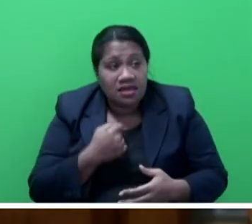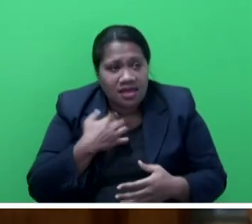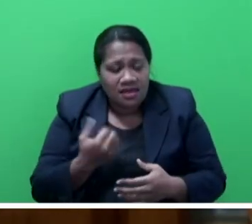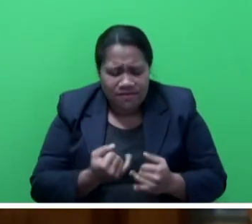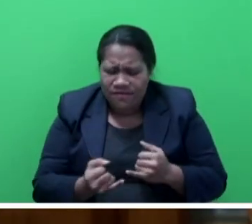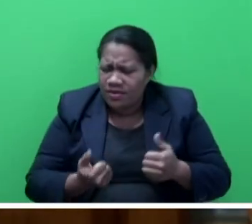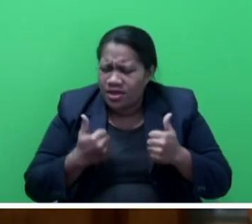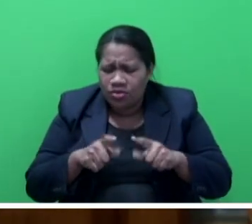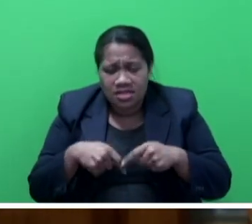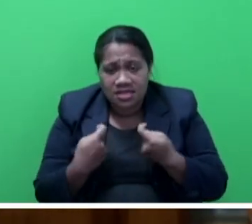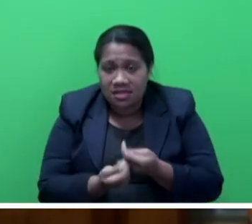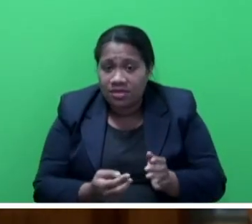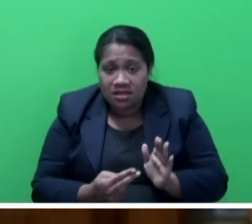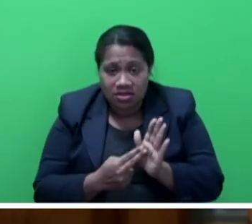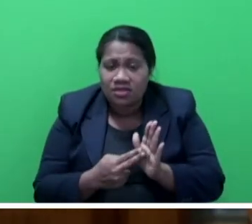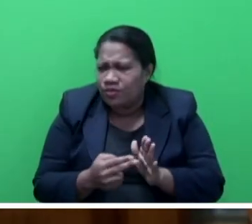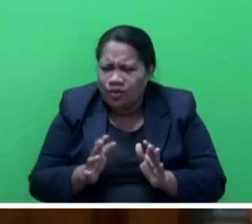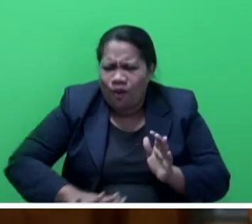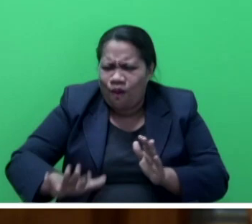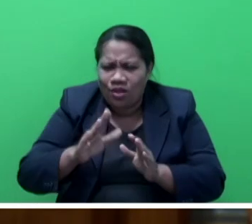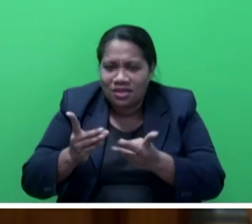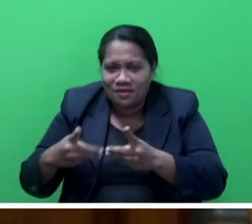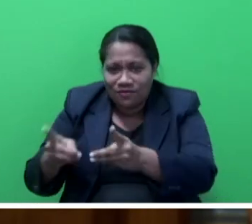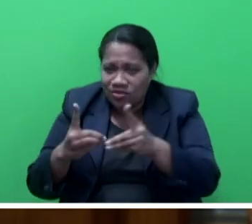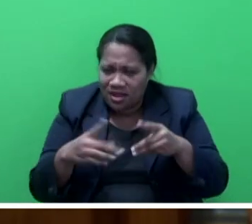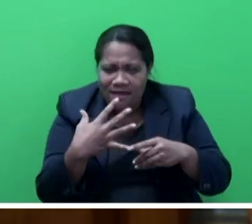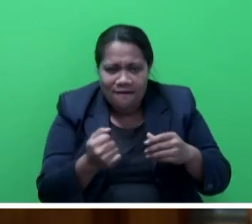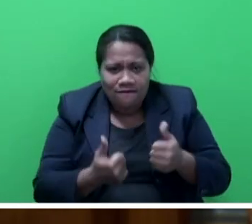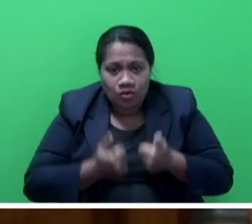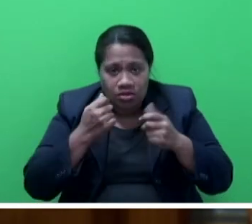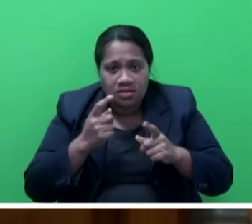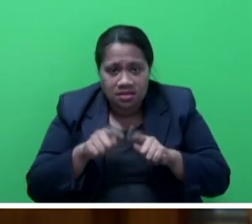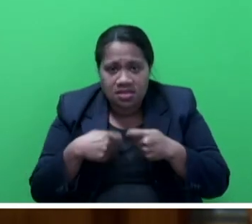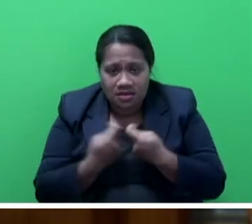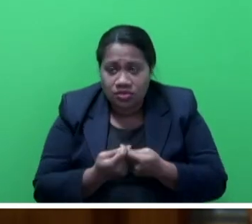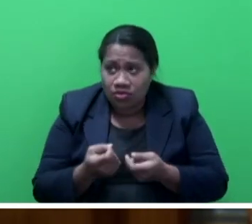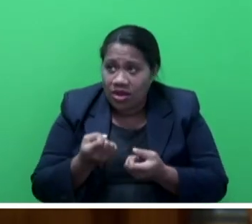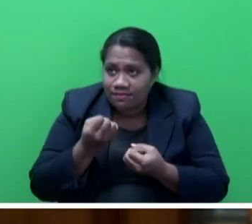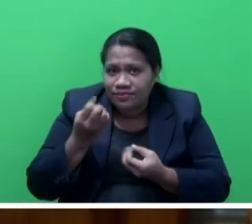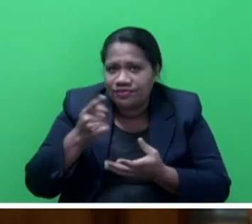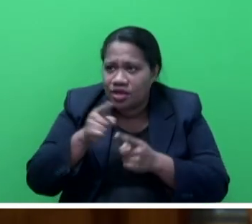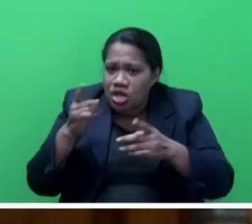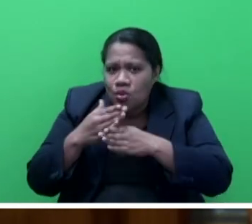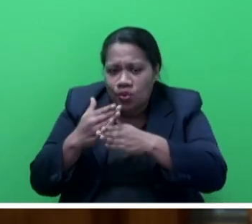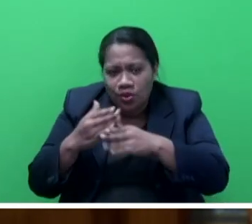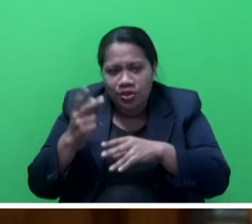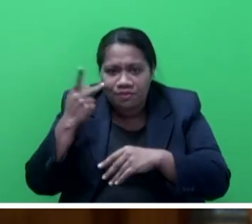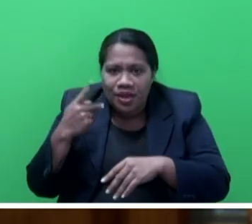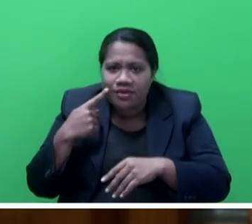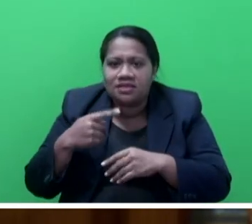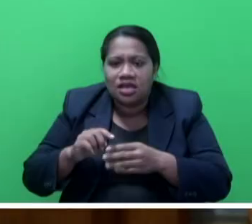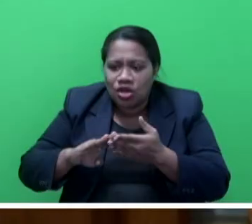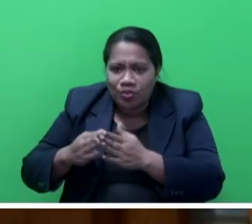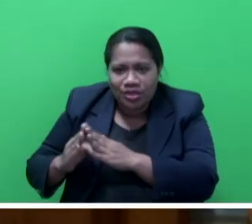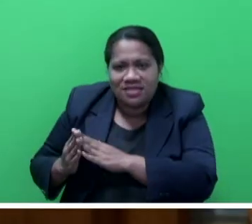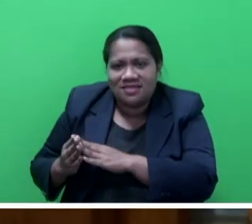in the Northern Division, actually all the divisions, and they have been instructed to work with parents and communities and managements and ensure that students